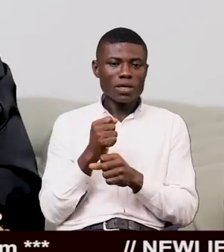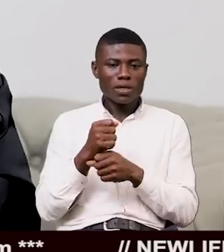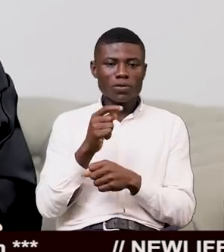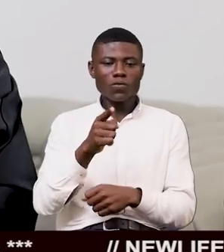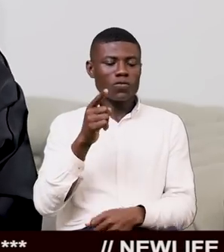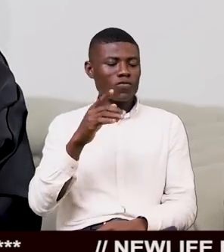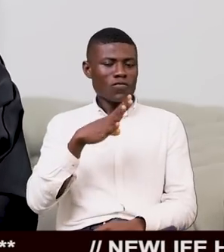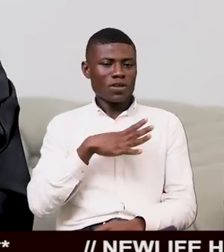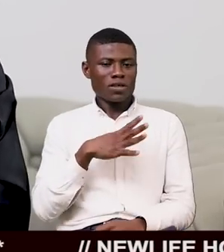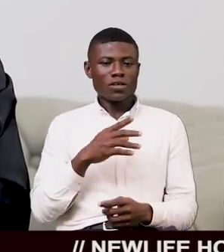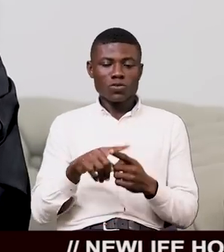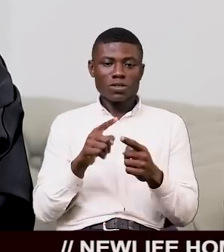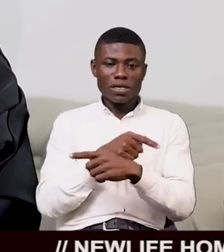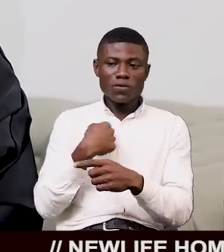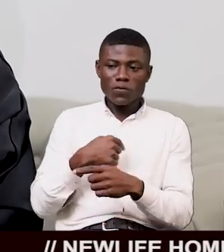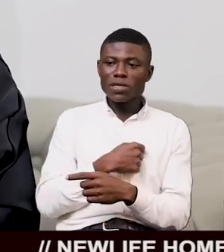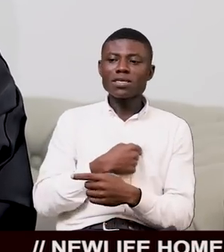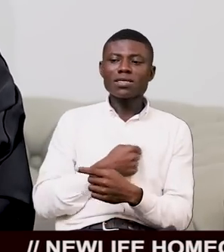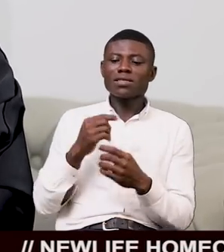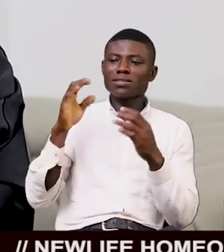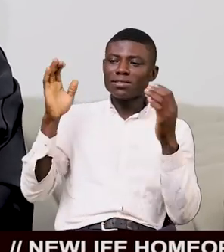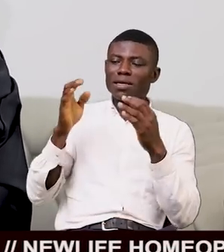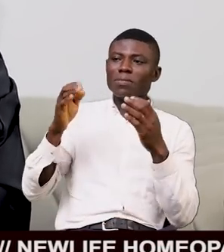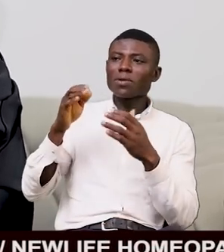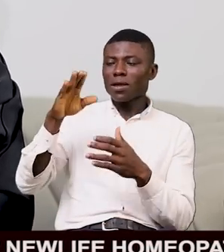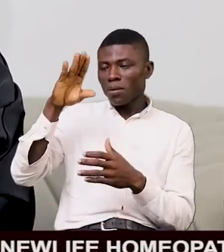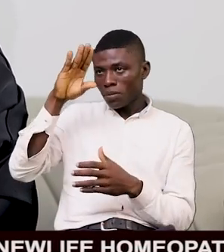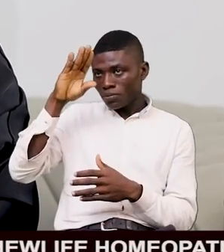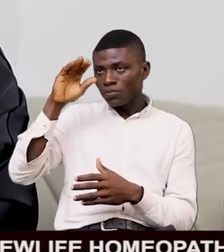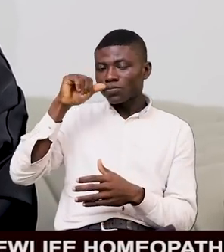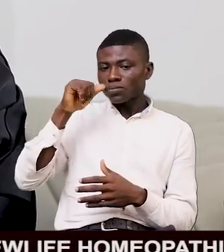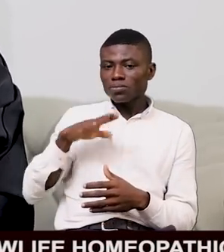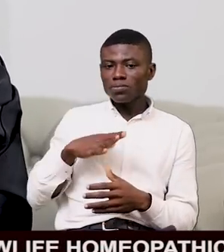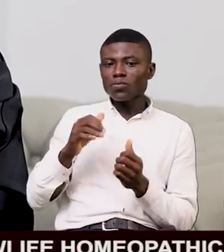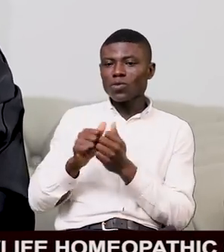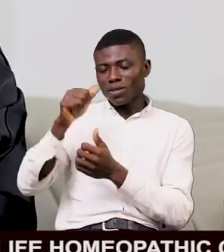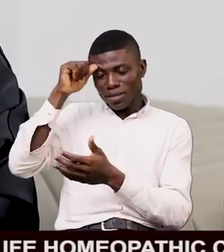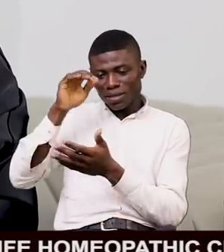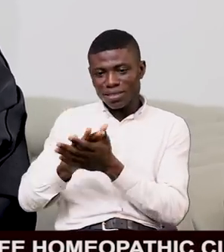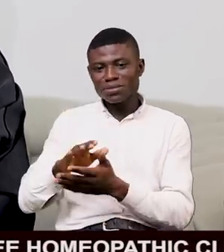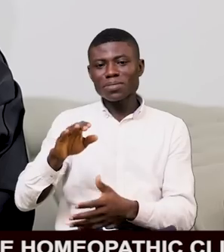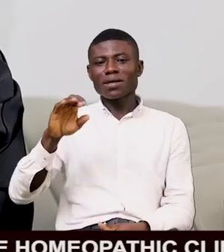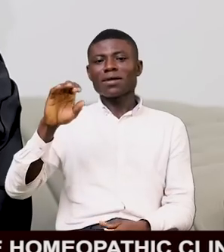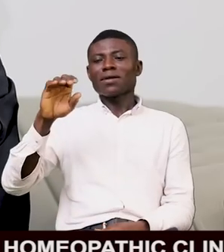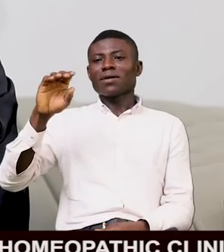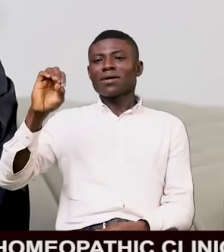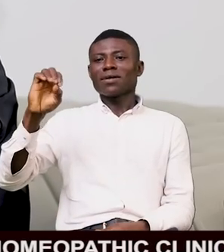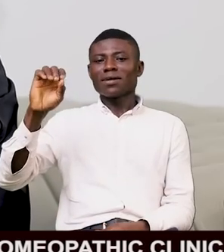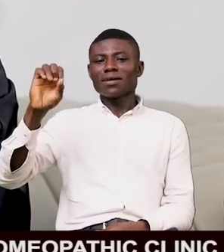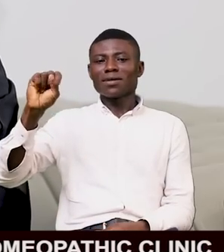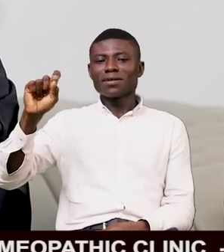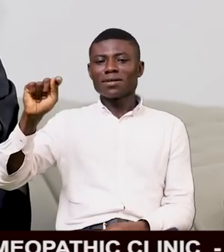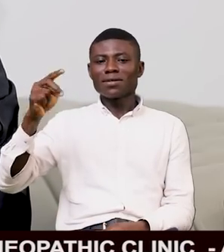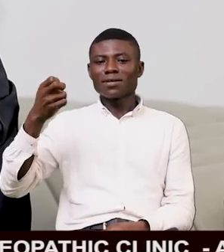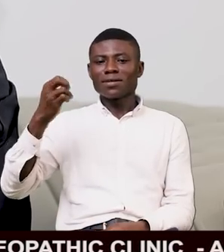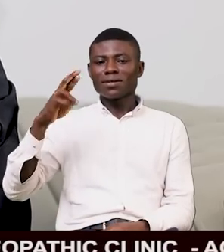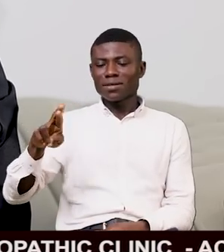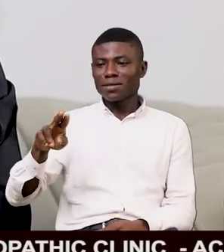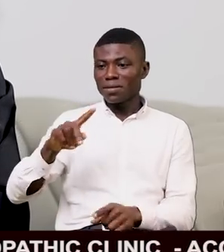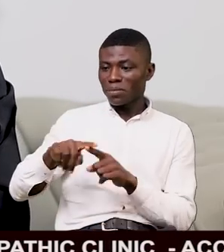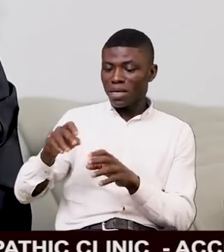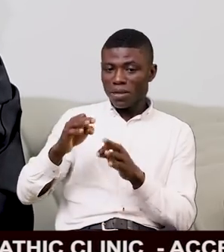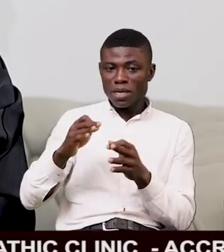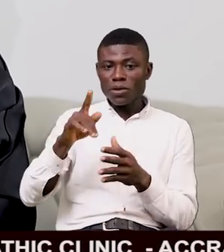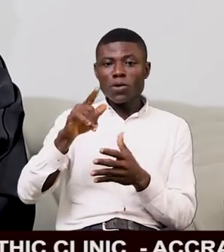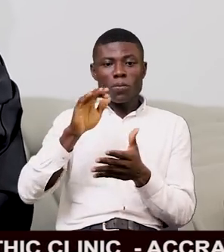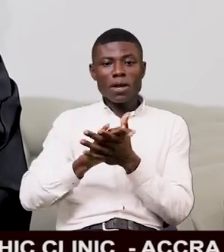ever celebrate Piesie and a God of Enoch. Oh, my warrior, man, I have fair, yes, young. It be already 30 years, but when your